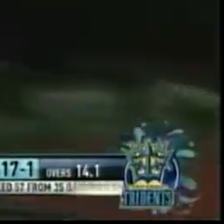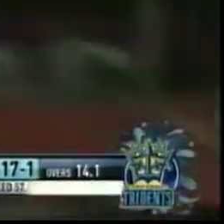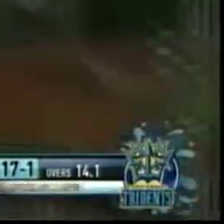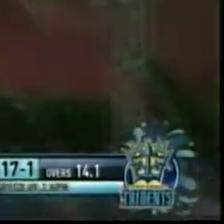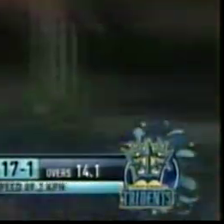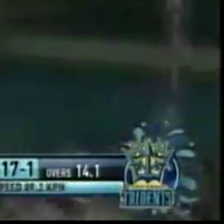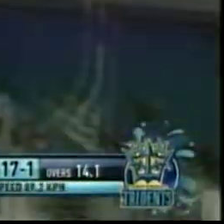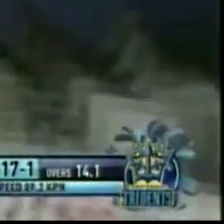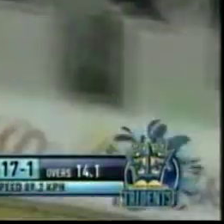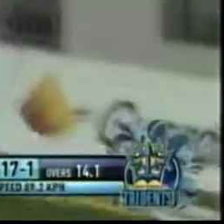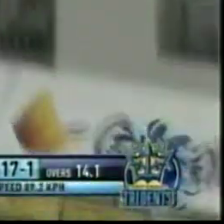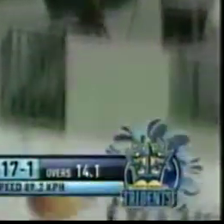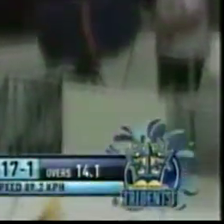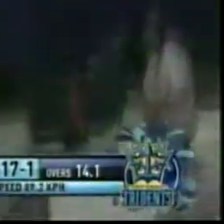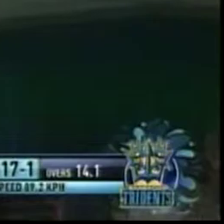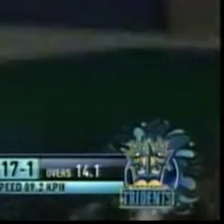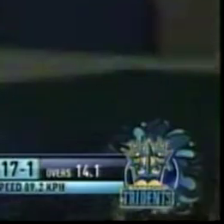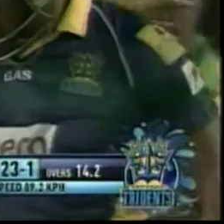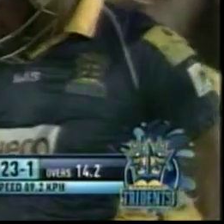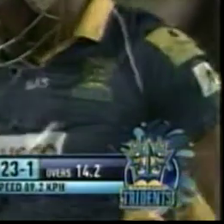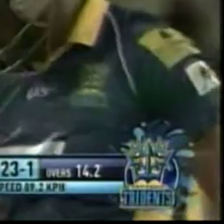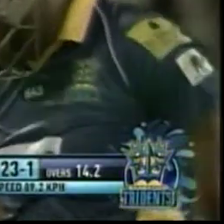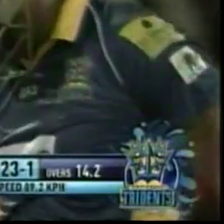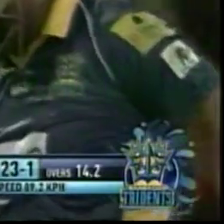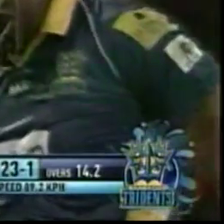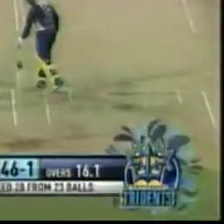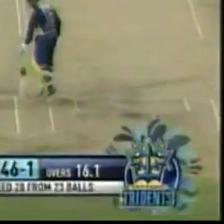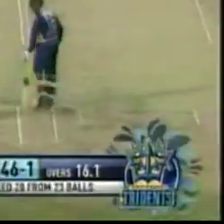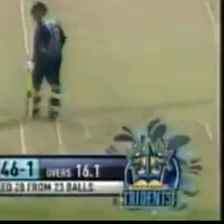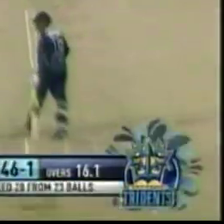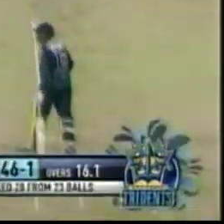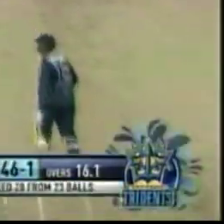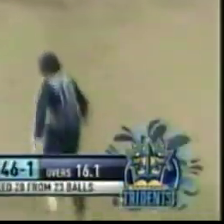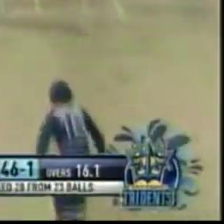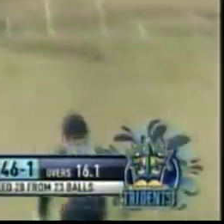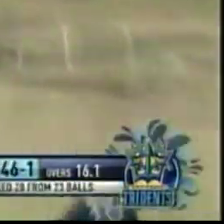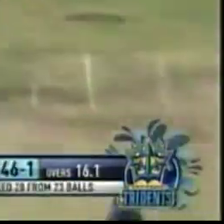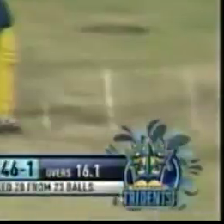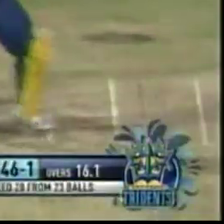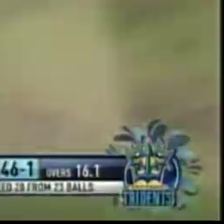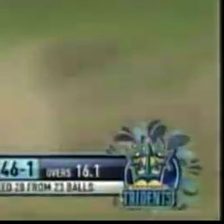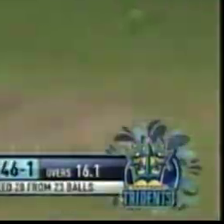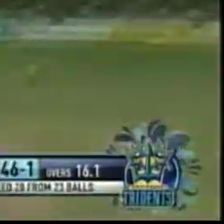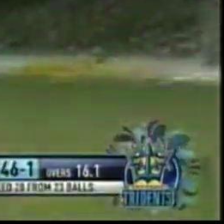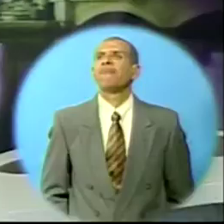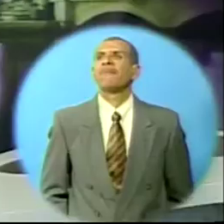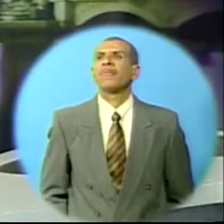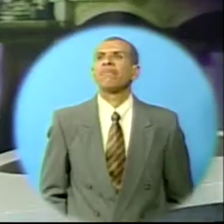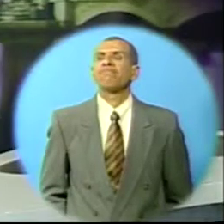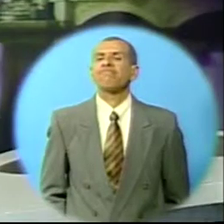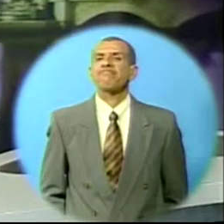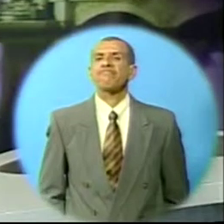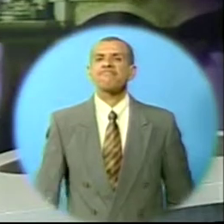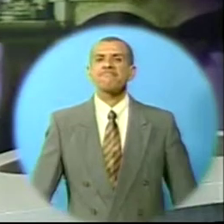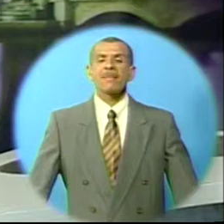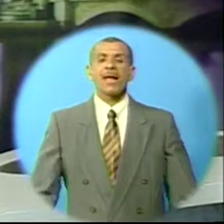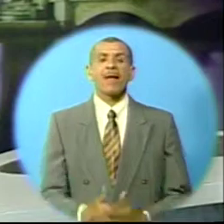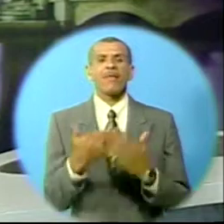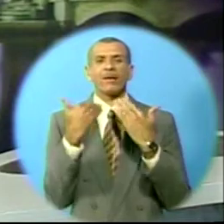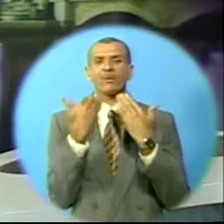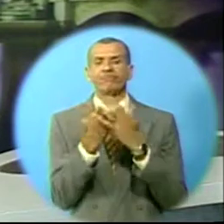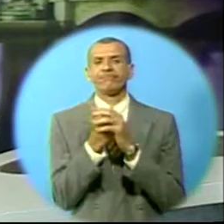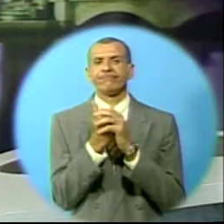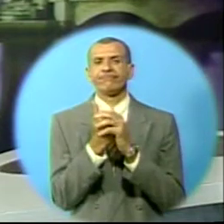are more than 100% headed into this do-or-die phase, and they have to take it all the way. Well, thanks,